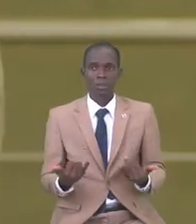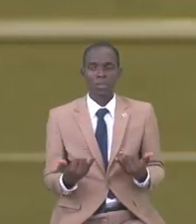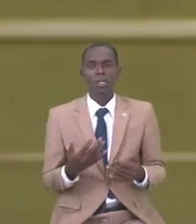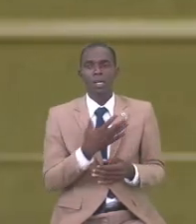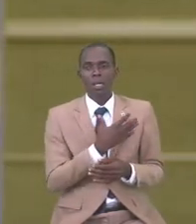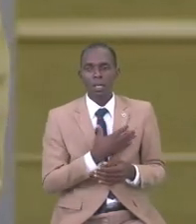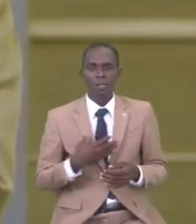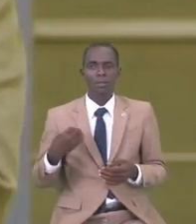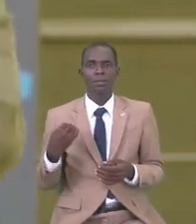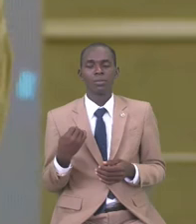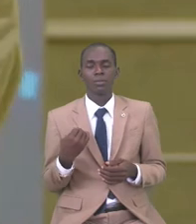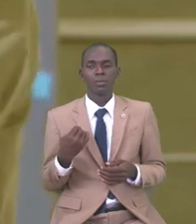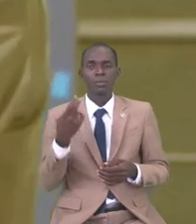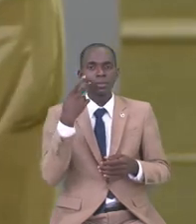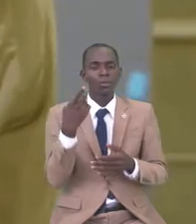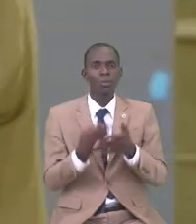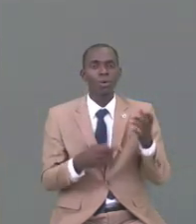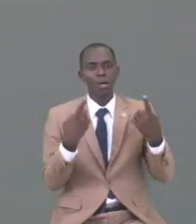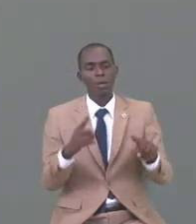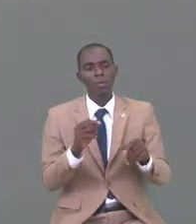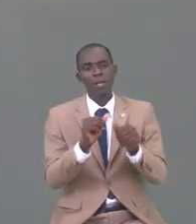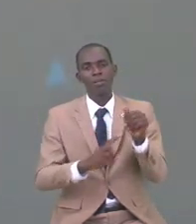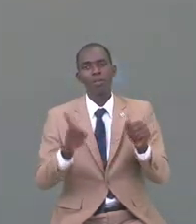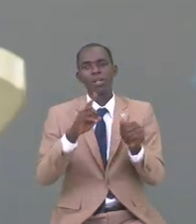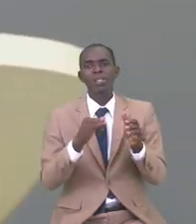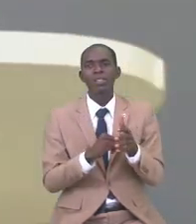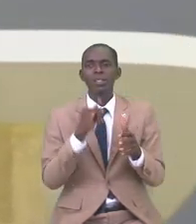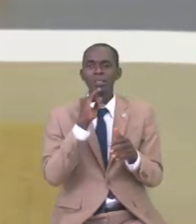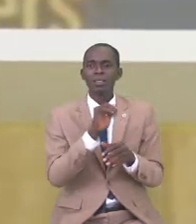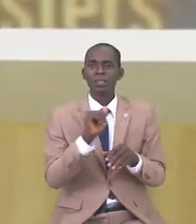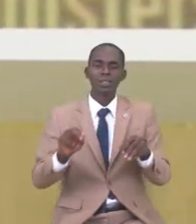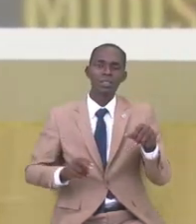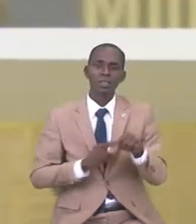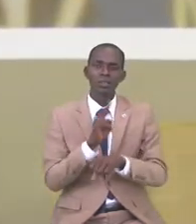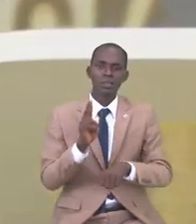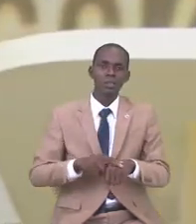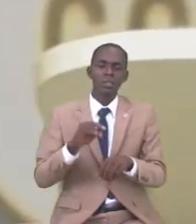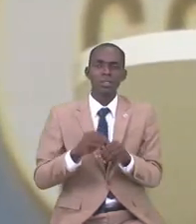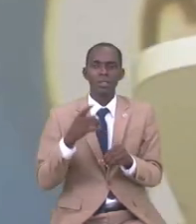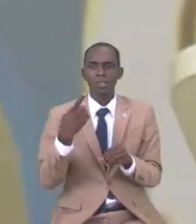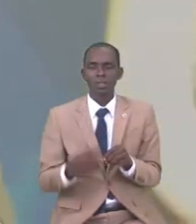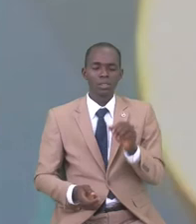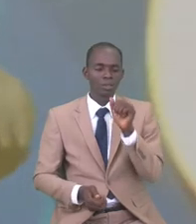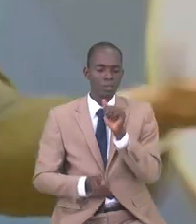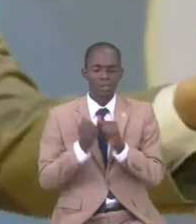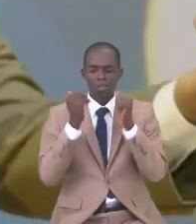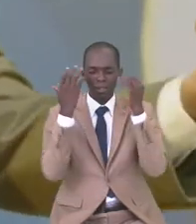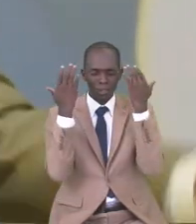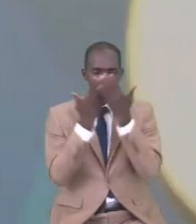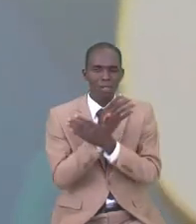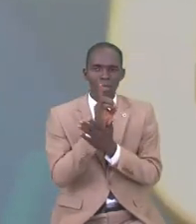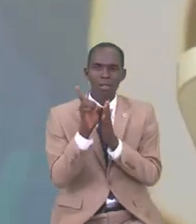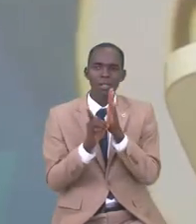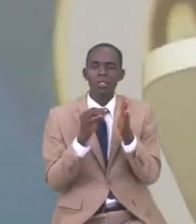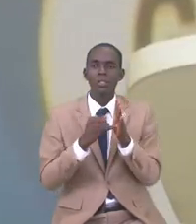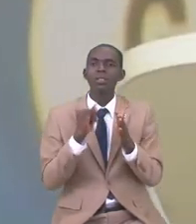on all around. It's a nation in its darkest hour. It's a